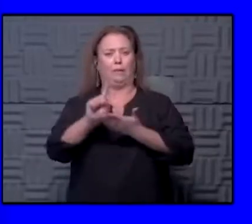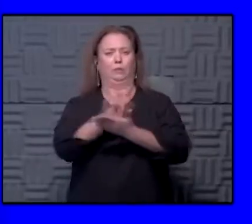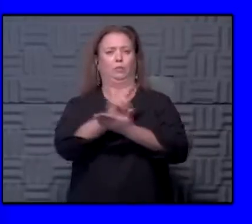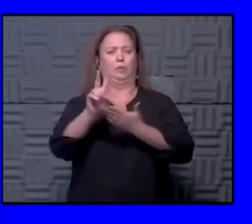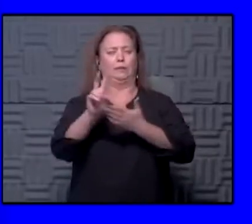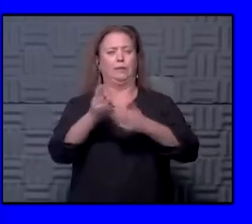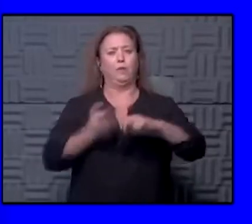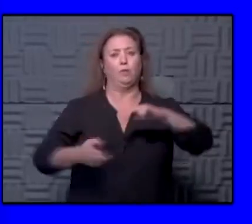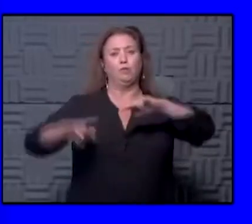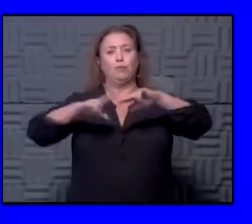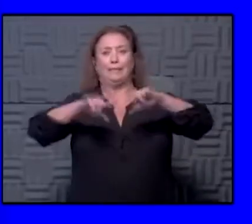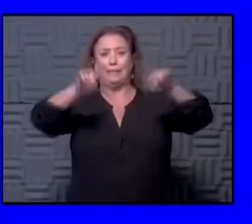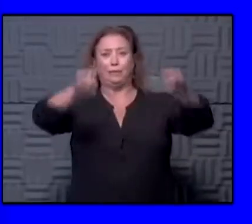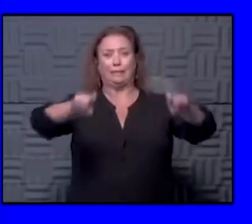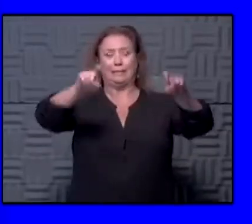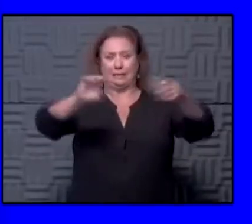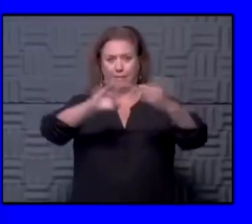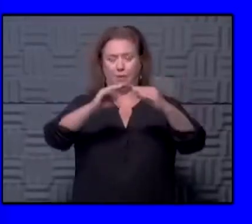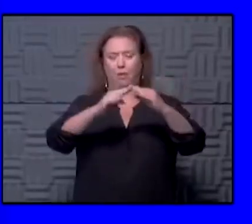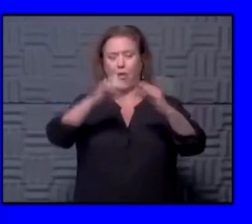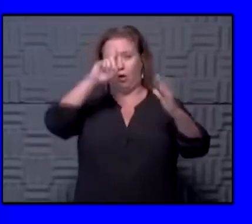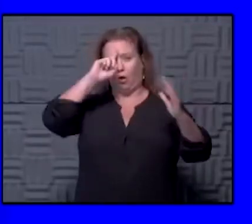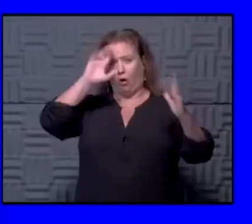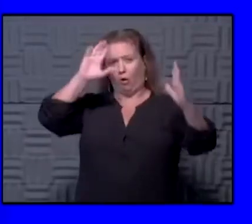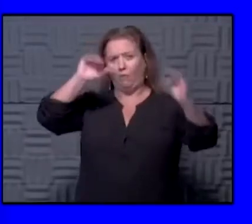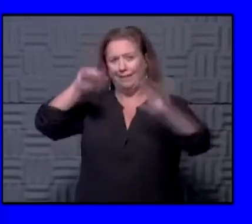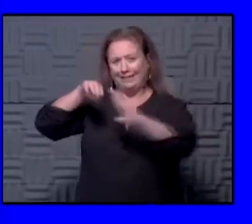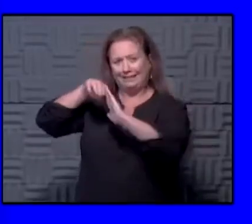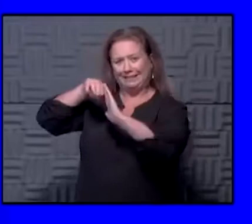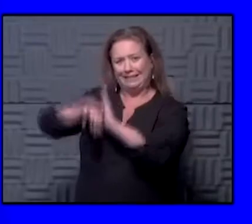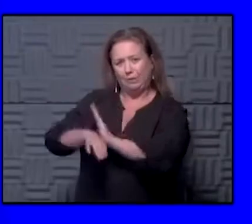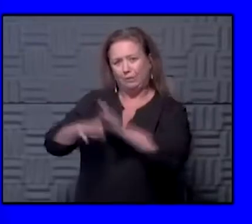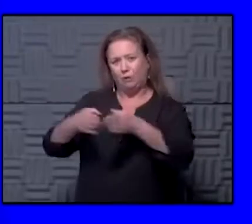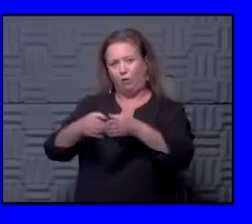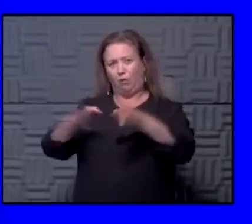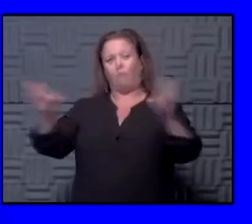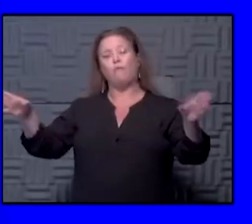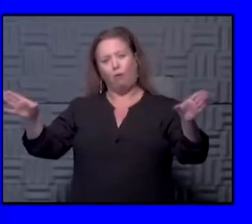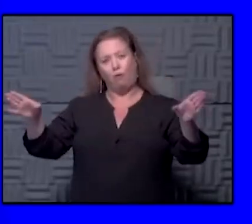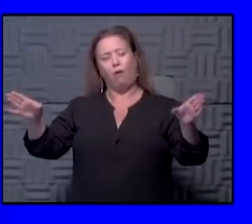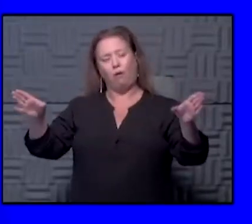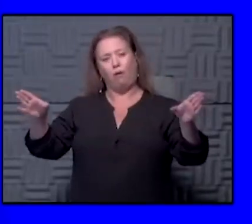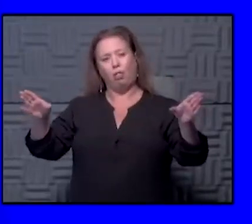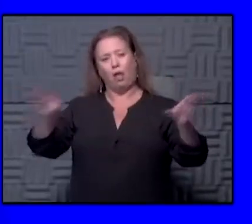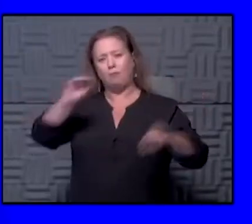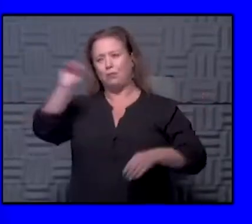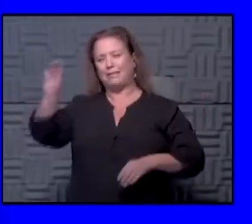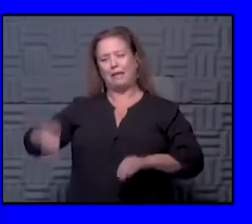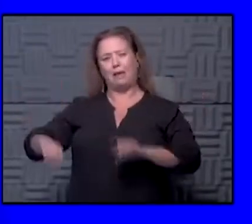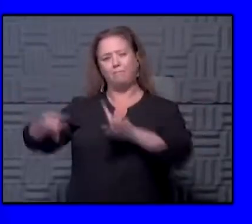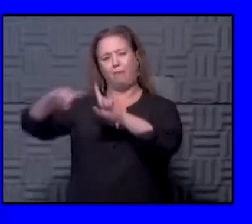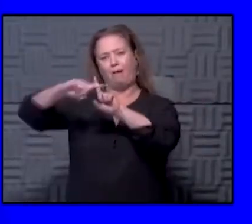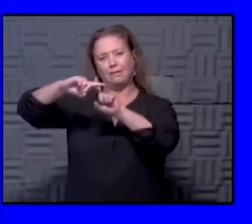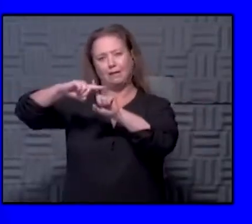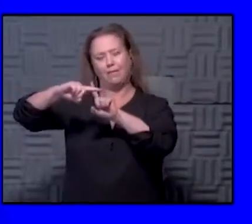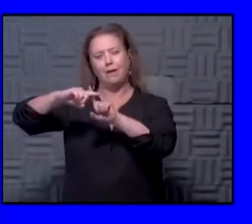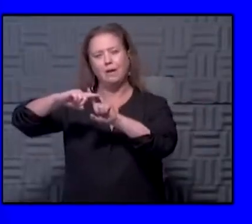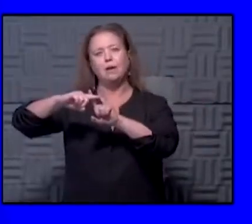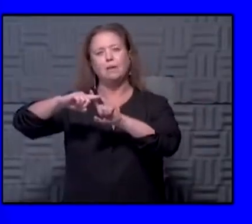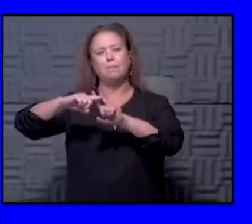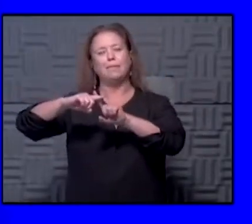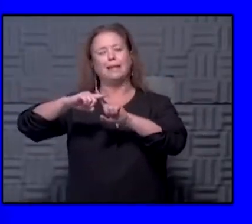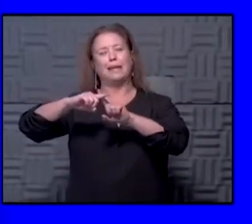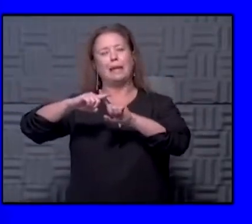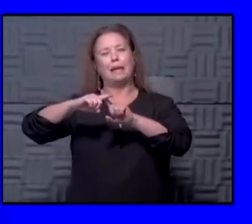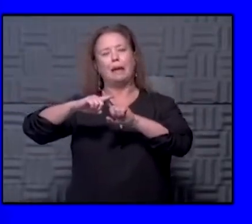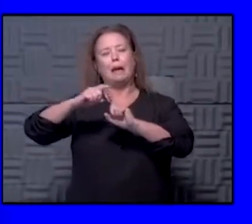increasing your testing numbers, you will hopefully be decreasing your overall amount of percent positives, but overall getting a